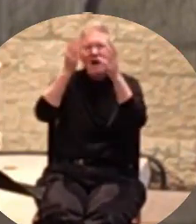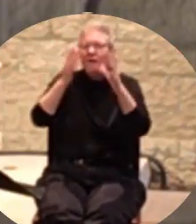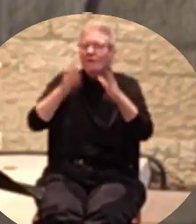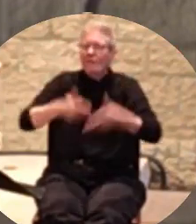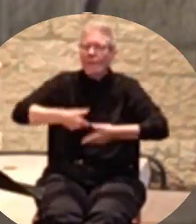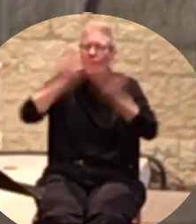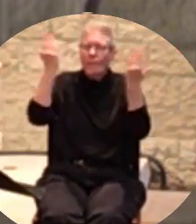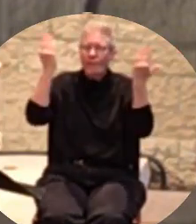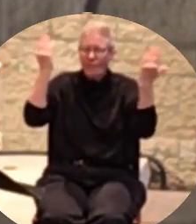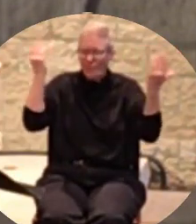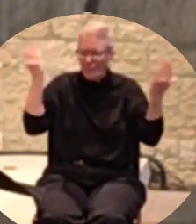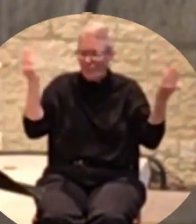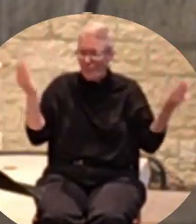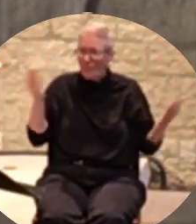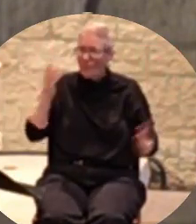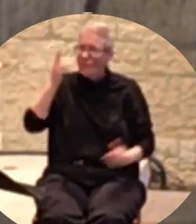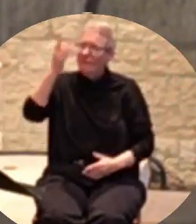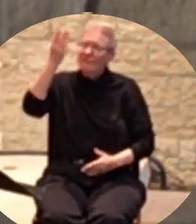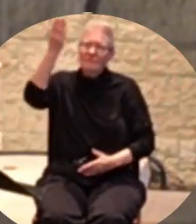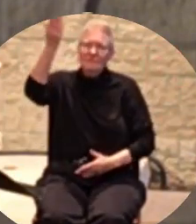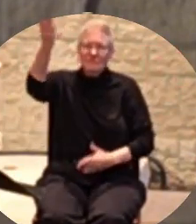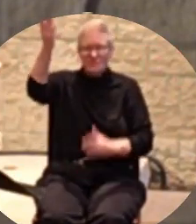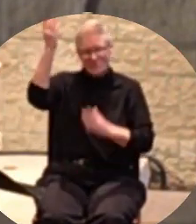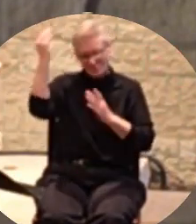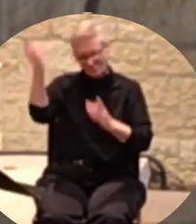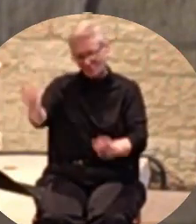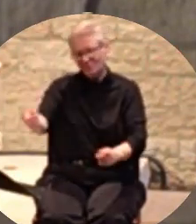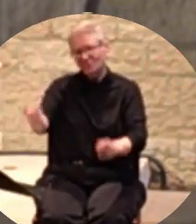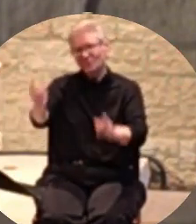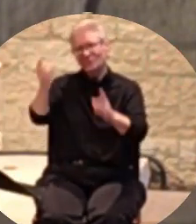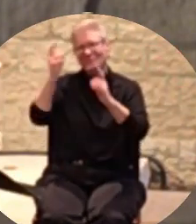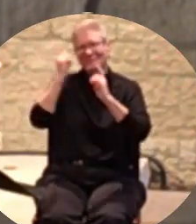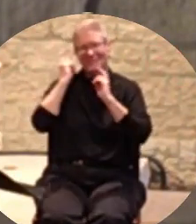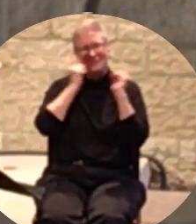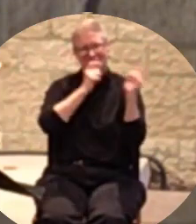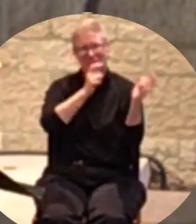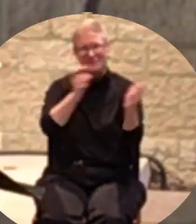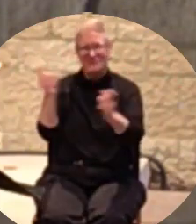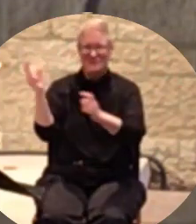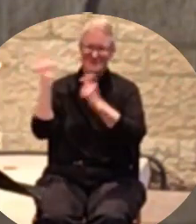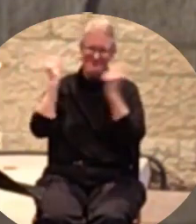You are the giver of immortal gladness.